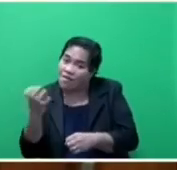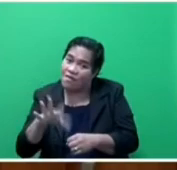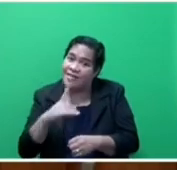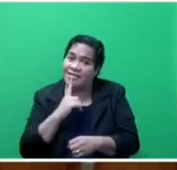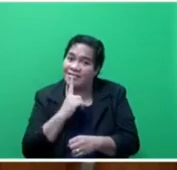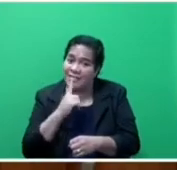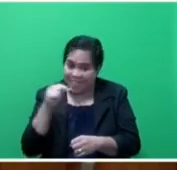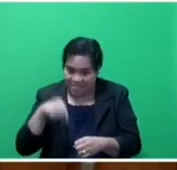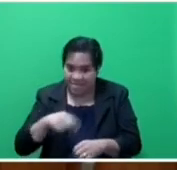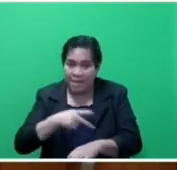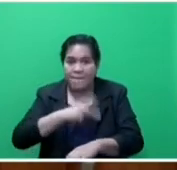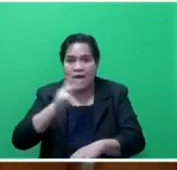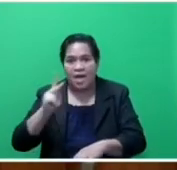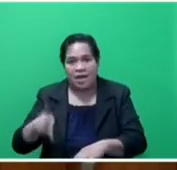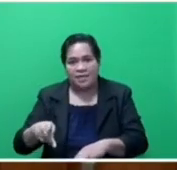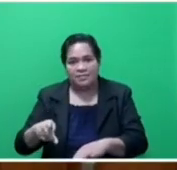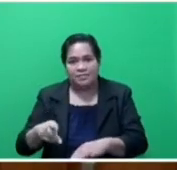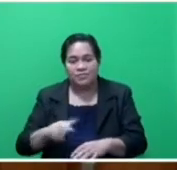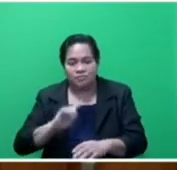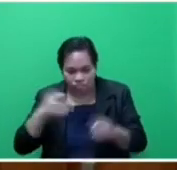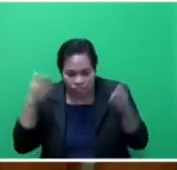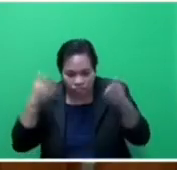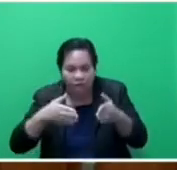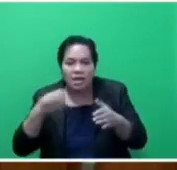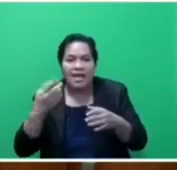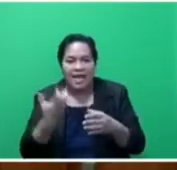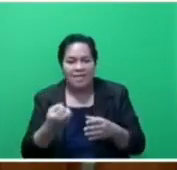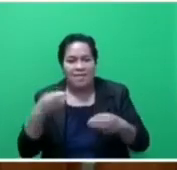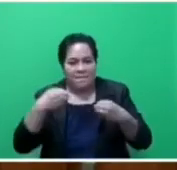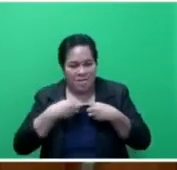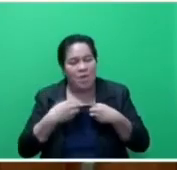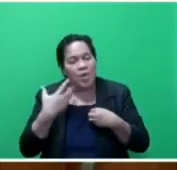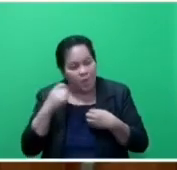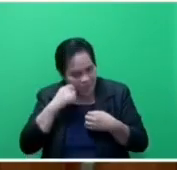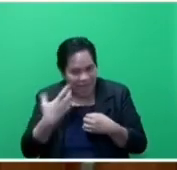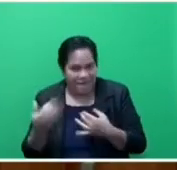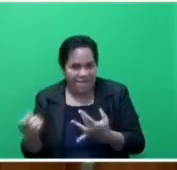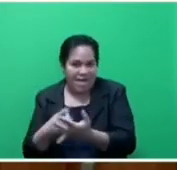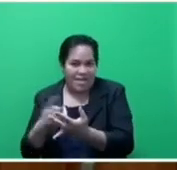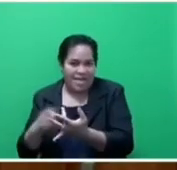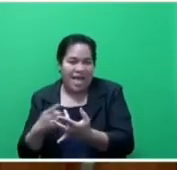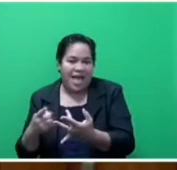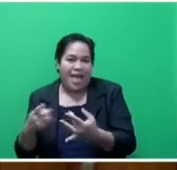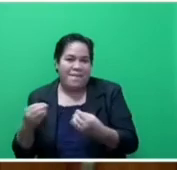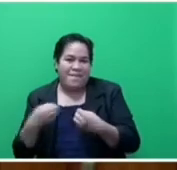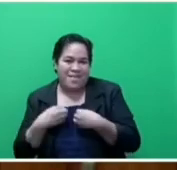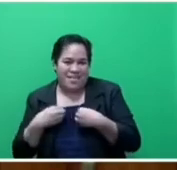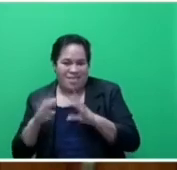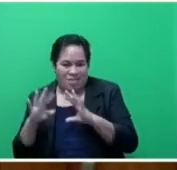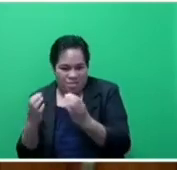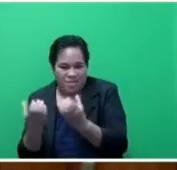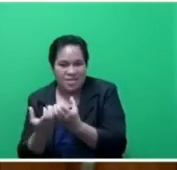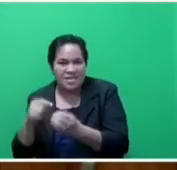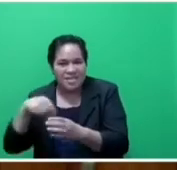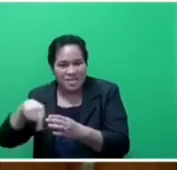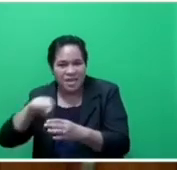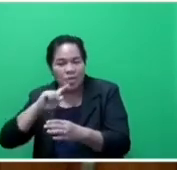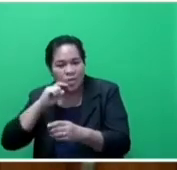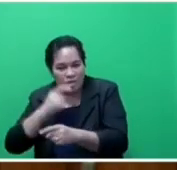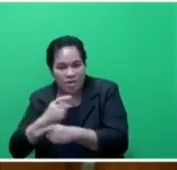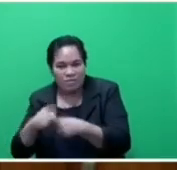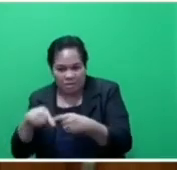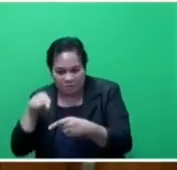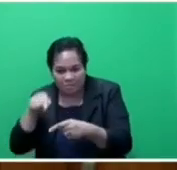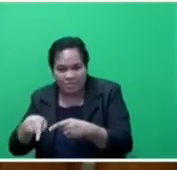Parliament what actually transpired in the business committee. We are actually going to have another business committee. People can actually bring in their queries,